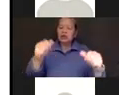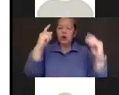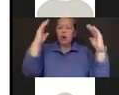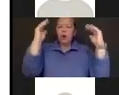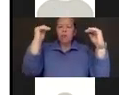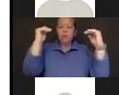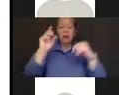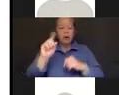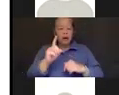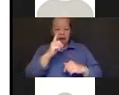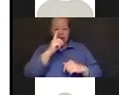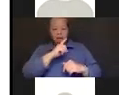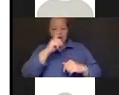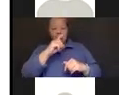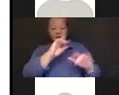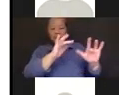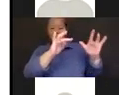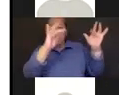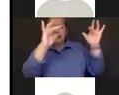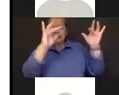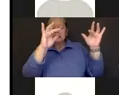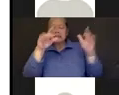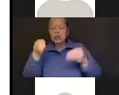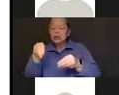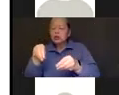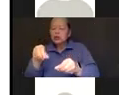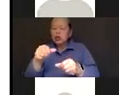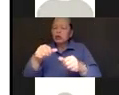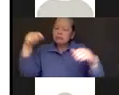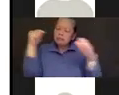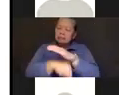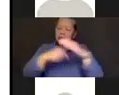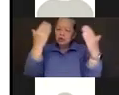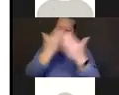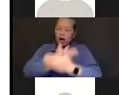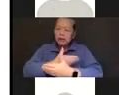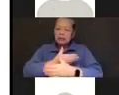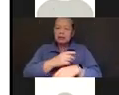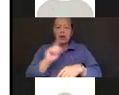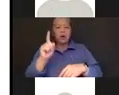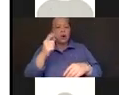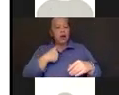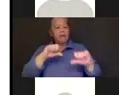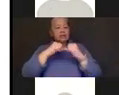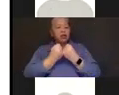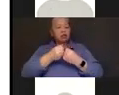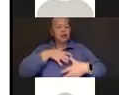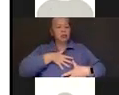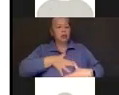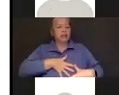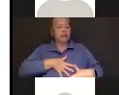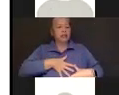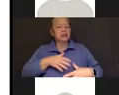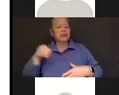false fluorescence, profound darkness. Where there is social depression,